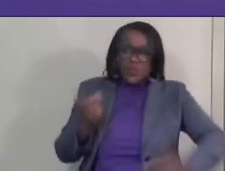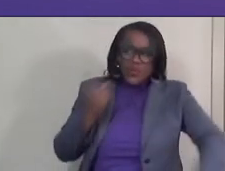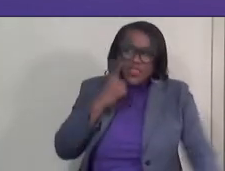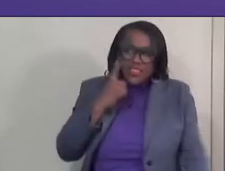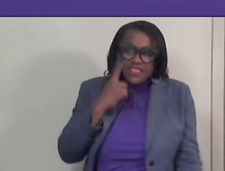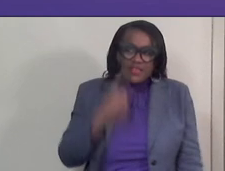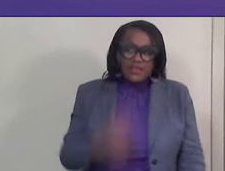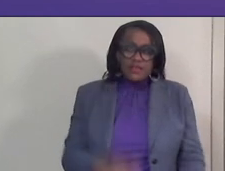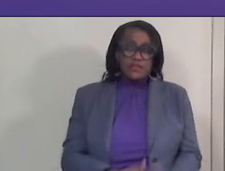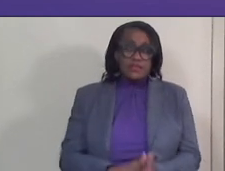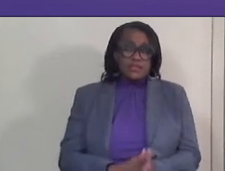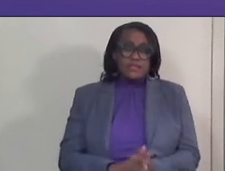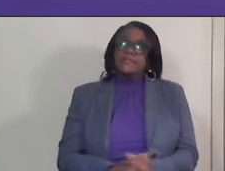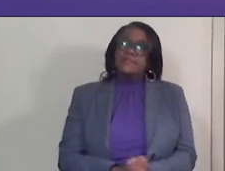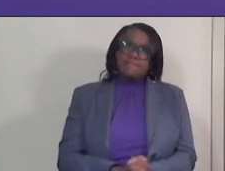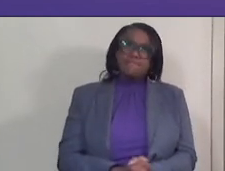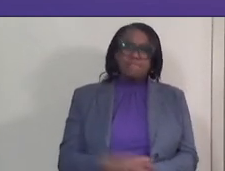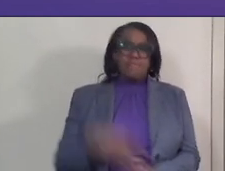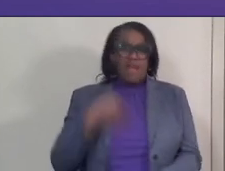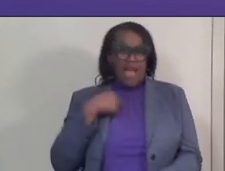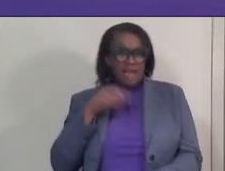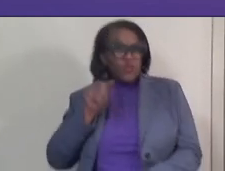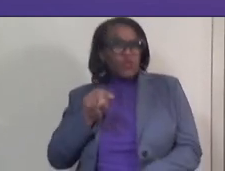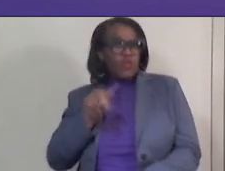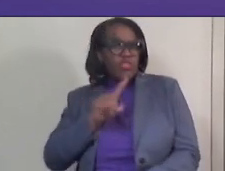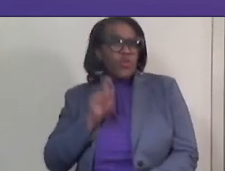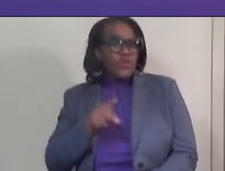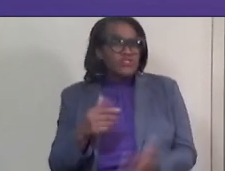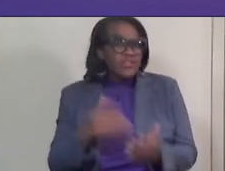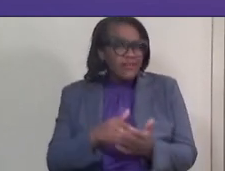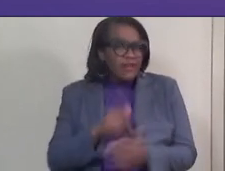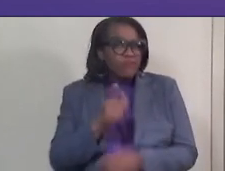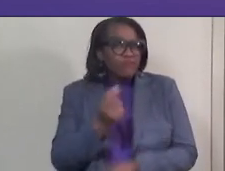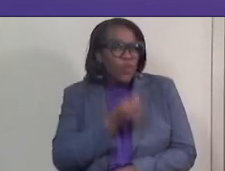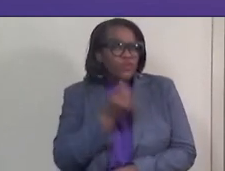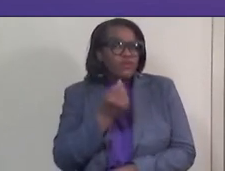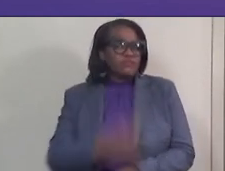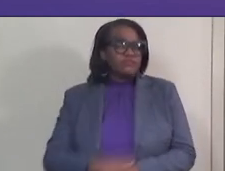I have to look at it again. I'm sorry. Go ahead. Mm-hmm.